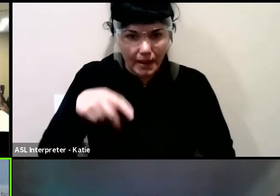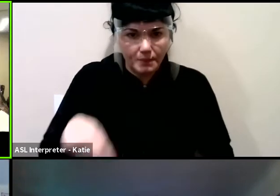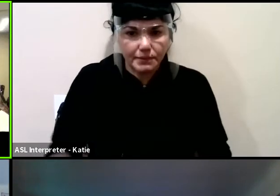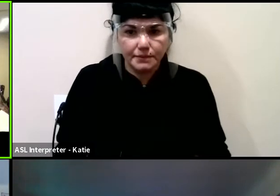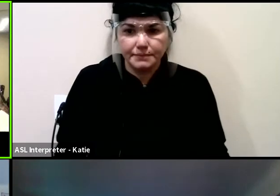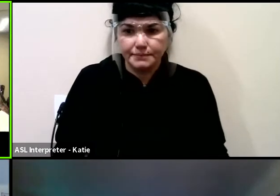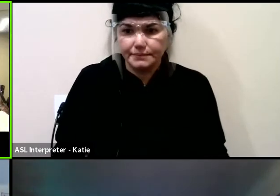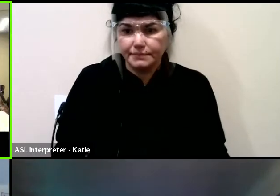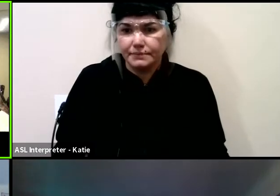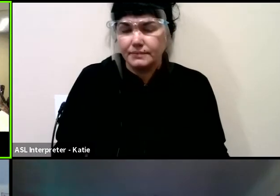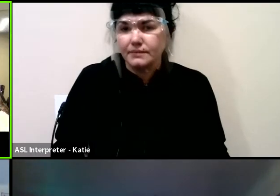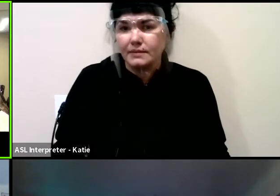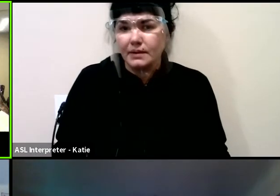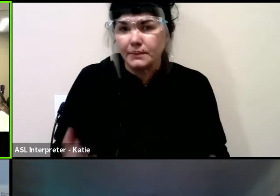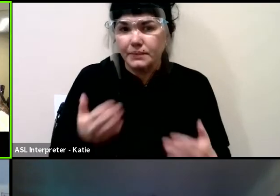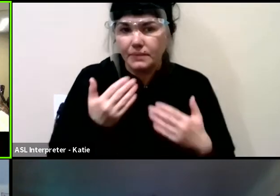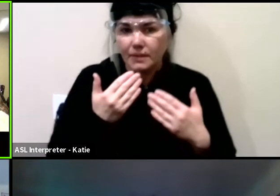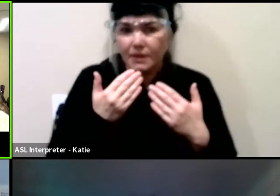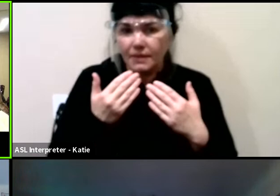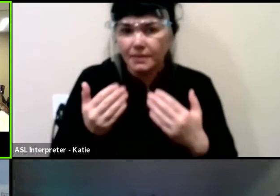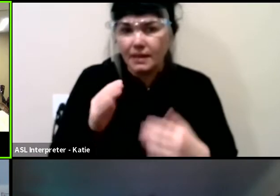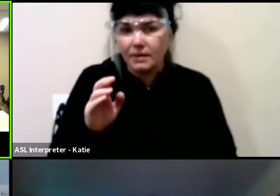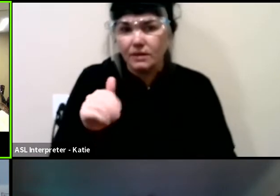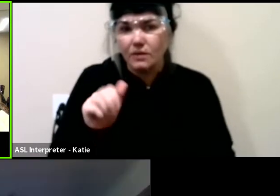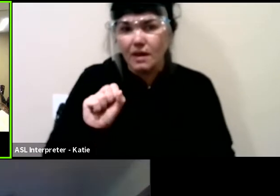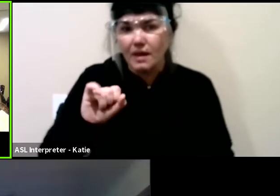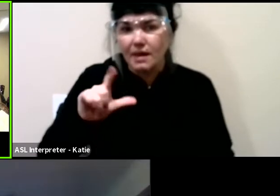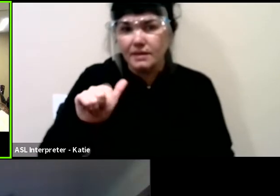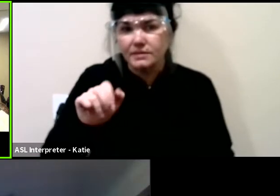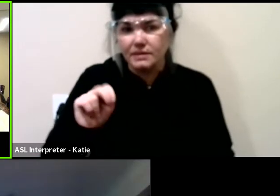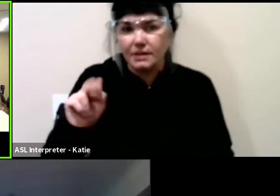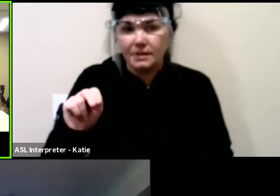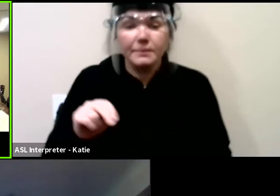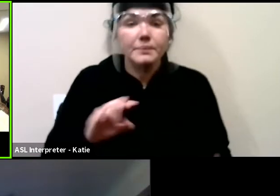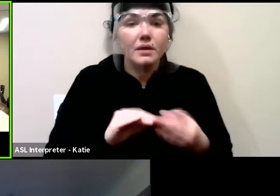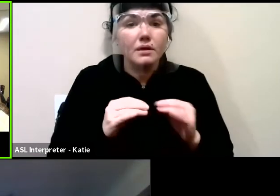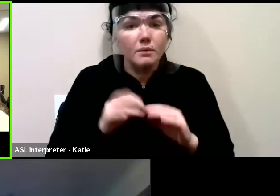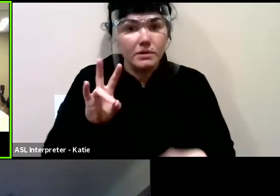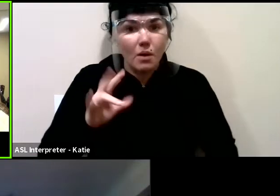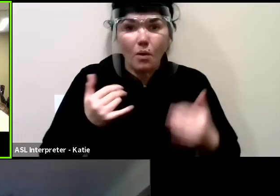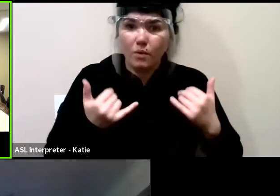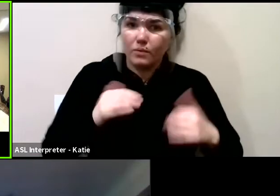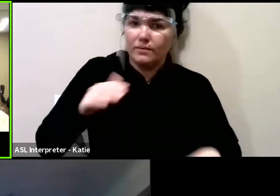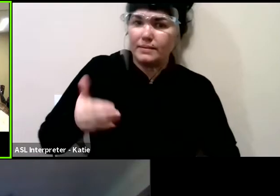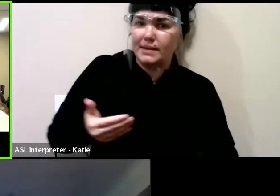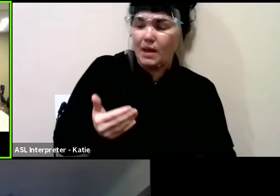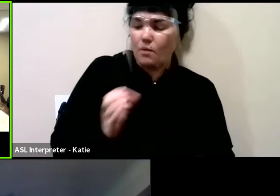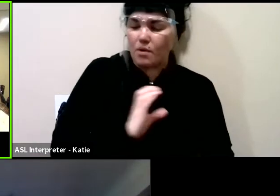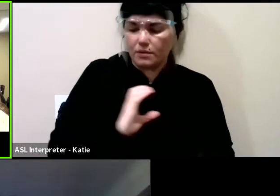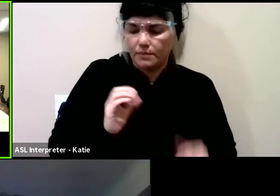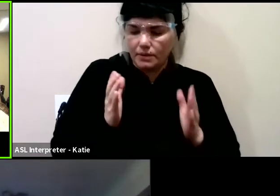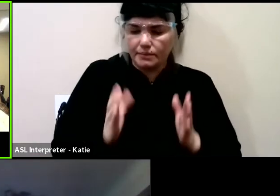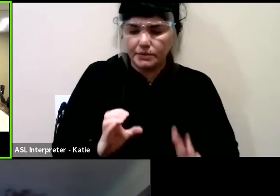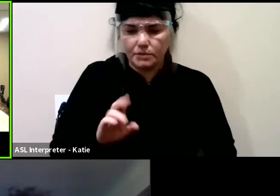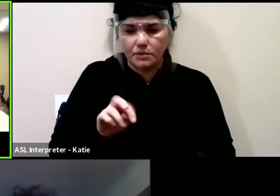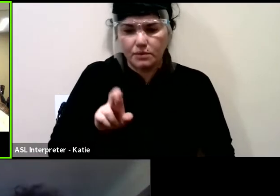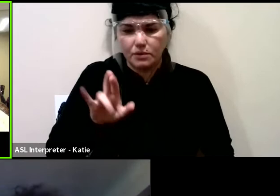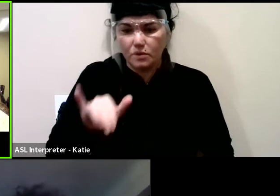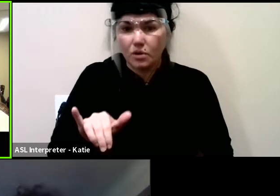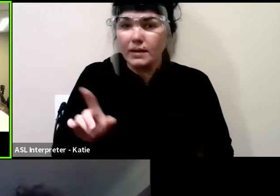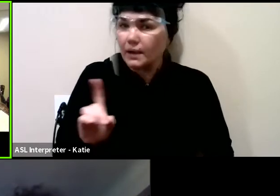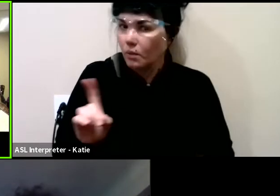thank you acelyn uh next in line is number seven oh and and i'd like to welcome commissioner curry do you wanna um tell us where